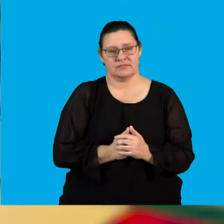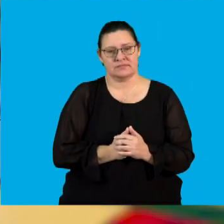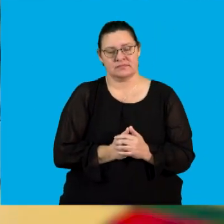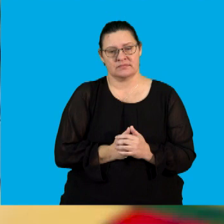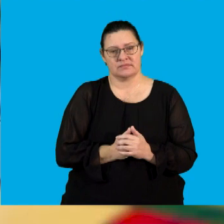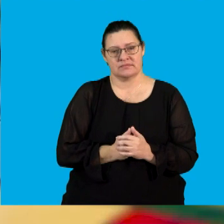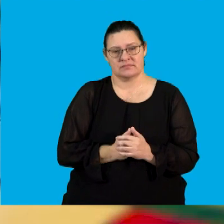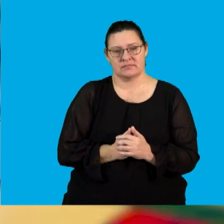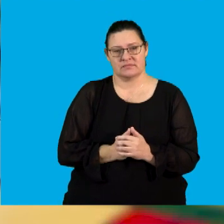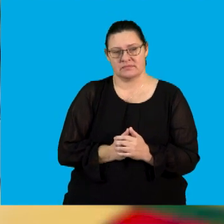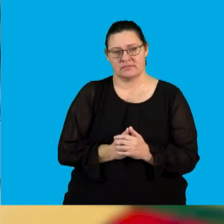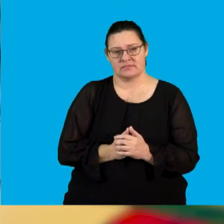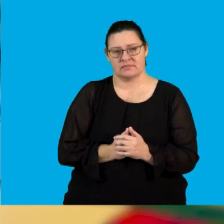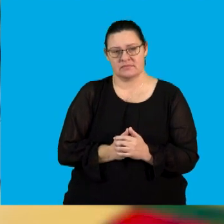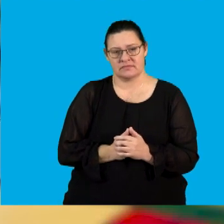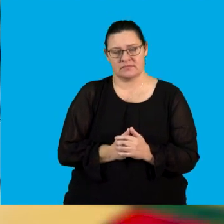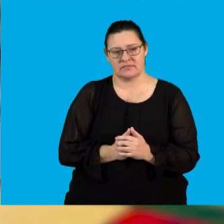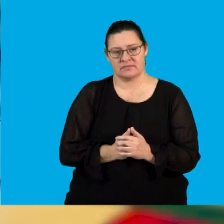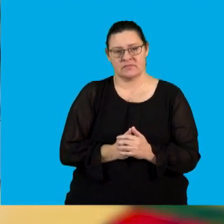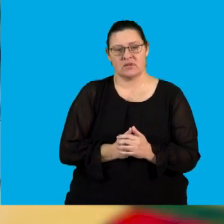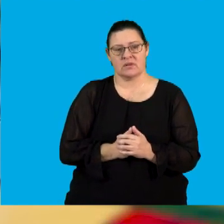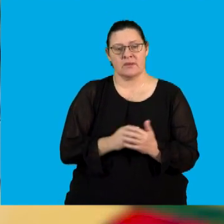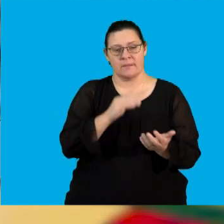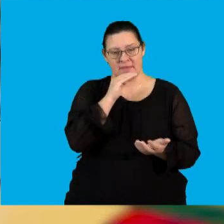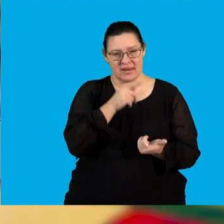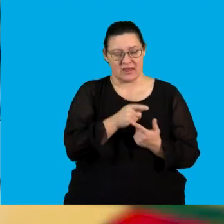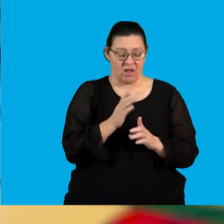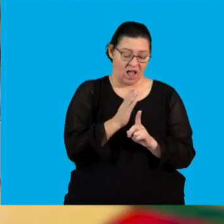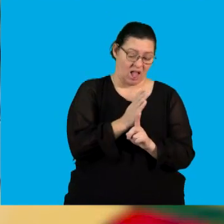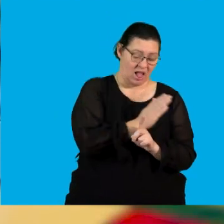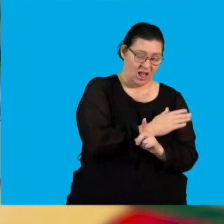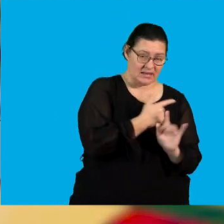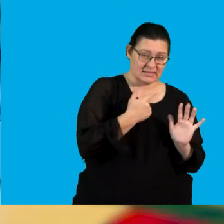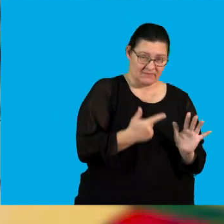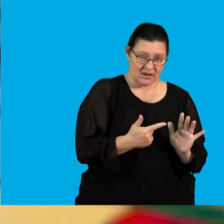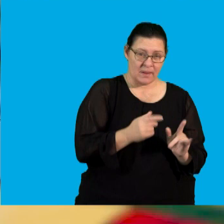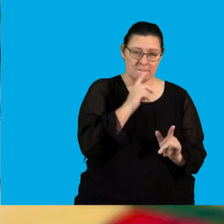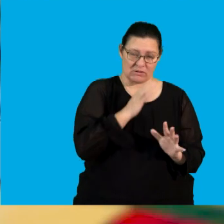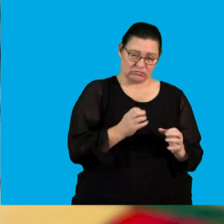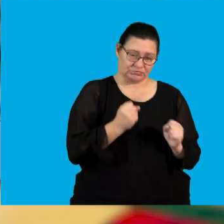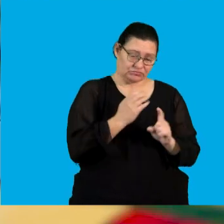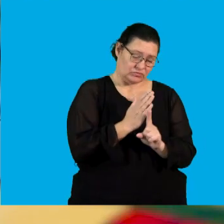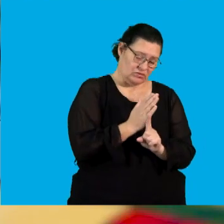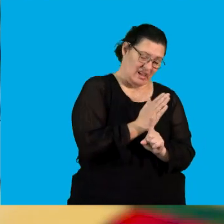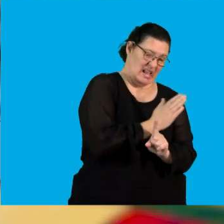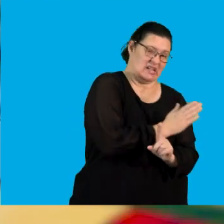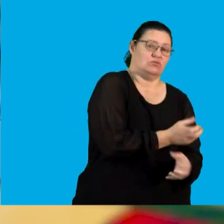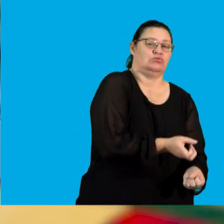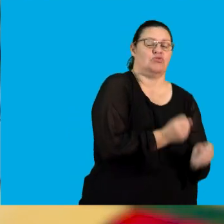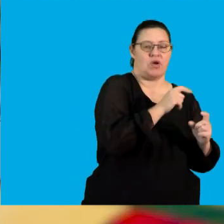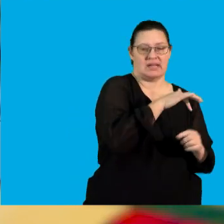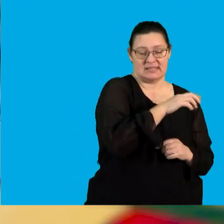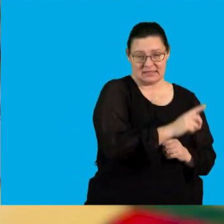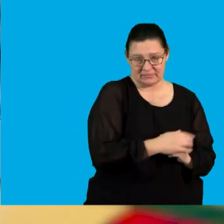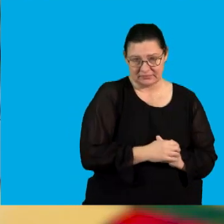that lake, it decreases. It gets lower and lower than 7. And as you know, when you're going lower and lower than 7, the stronger the substance becomes